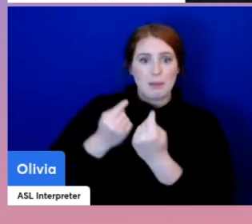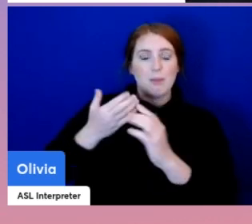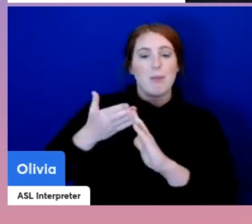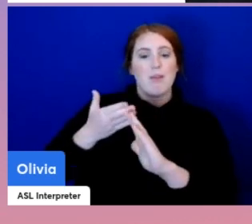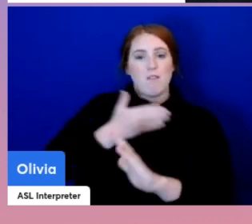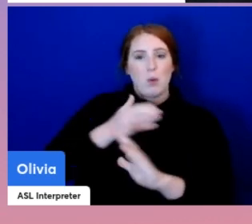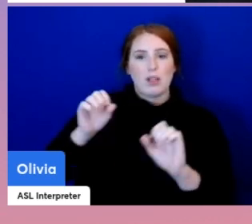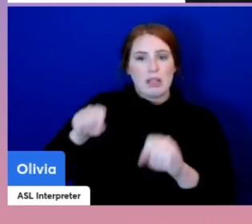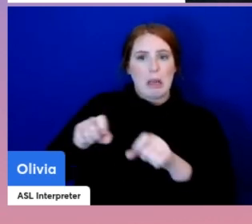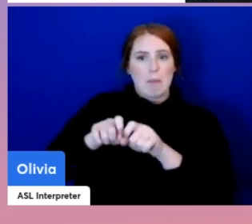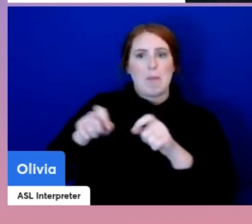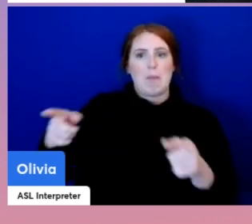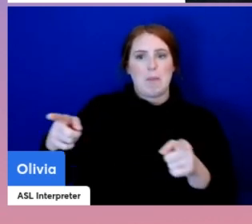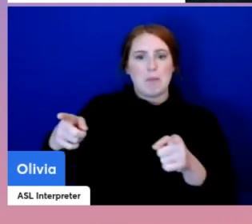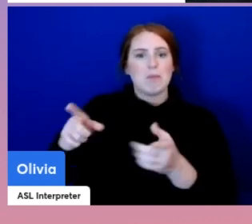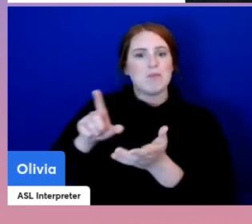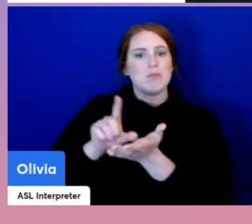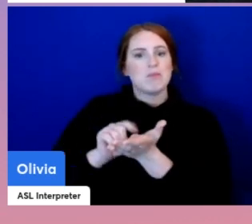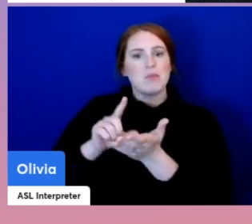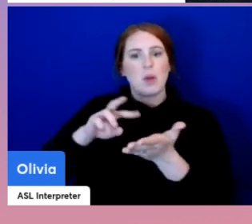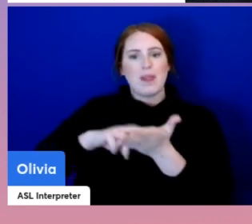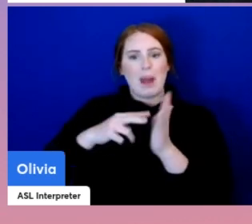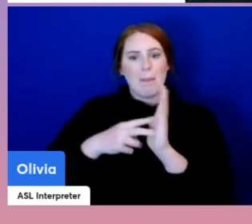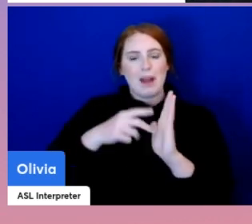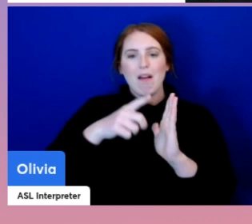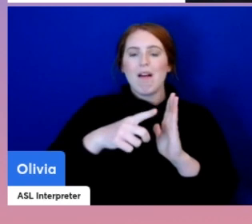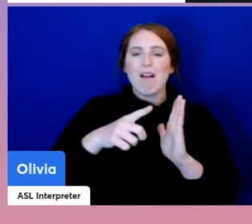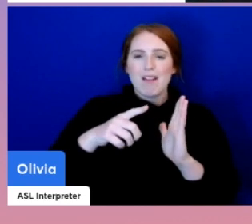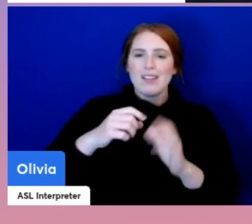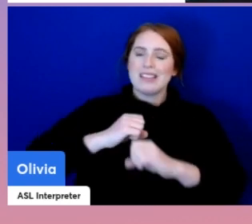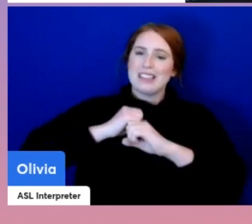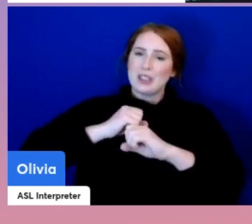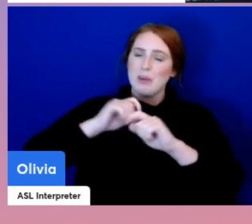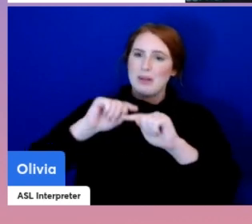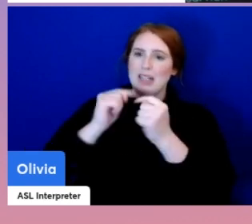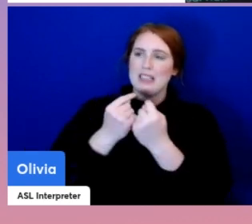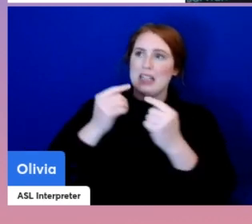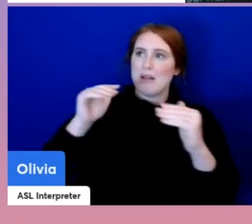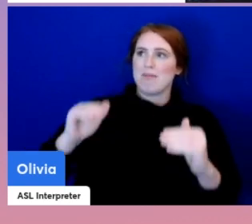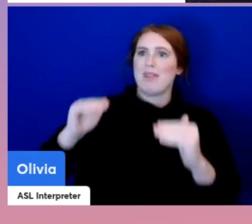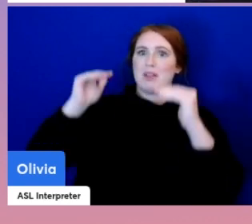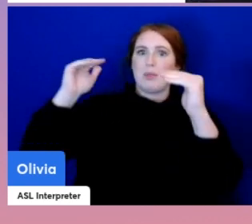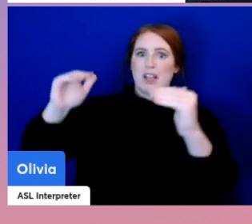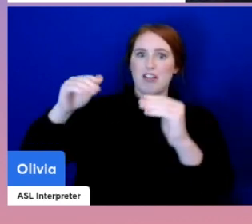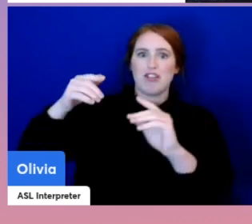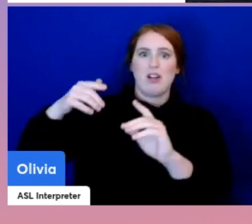resulting in our security team acting as an escalation point for developers more than they get to do actual security work.